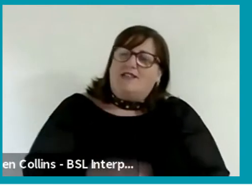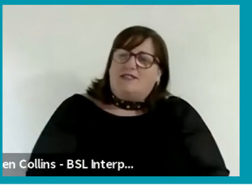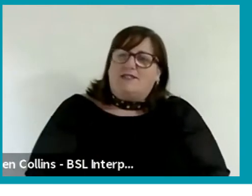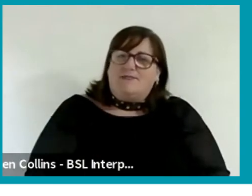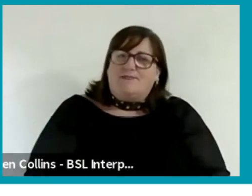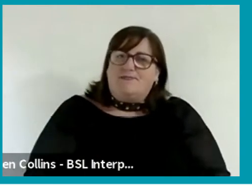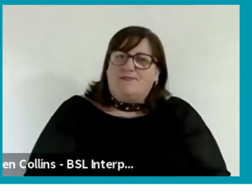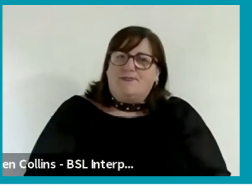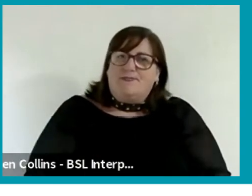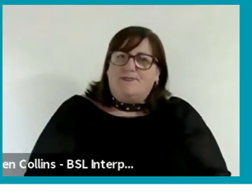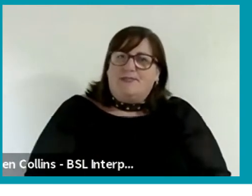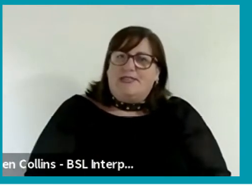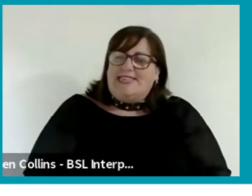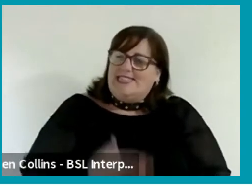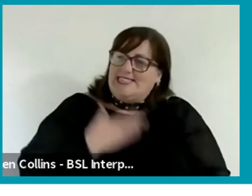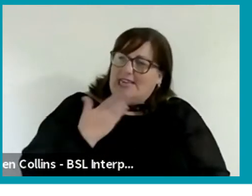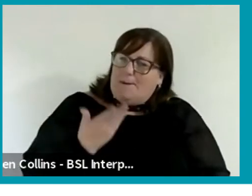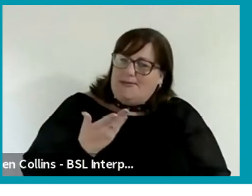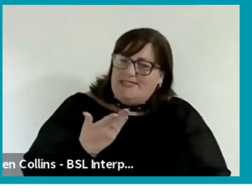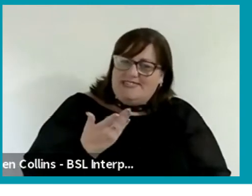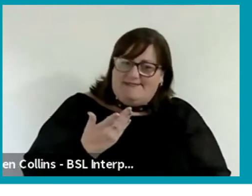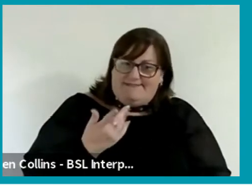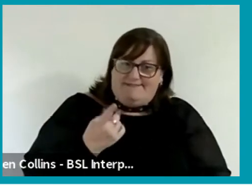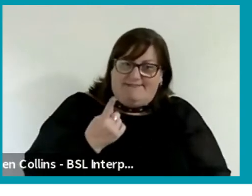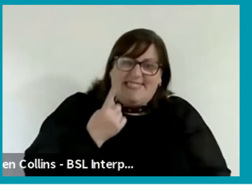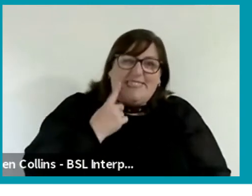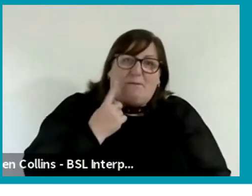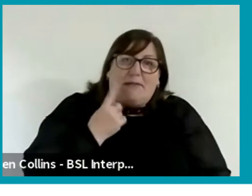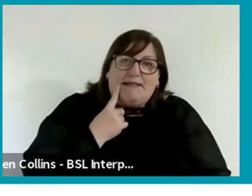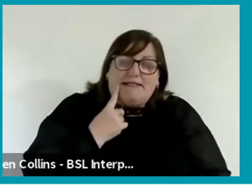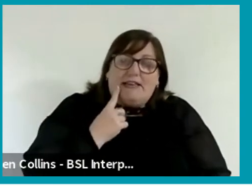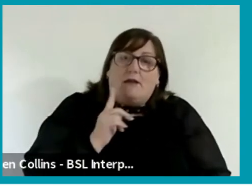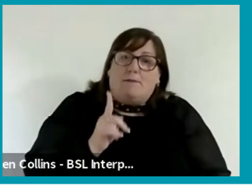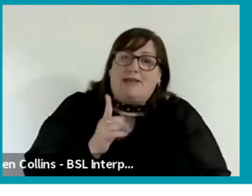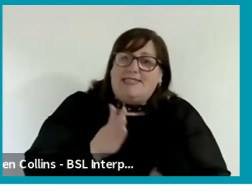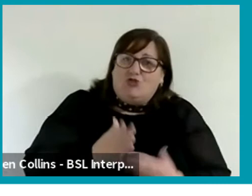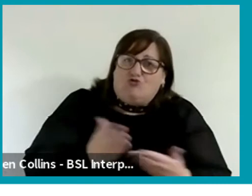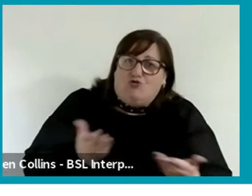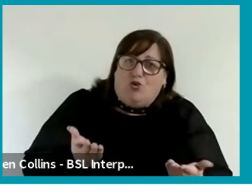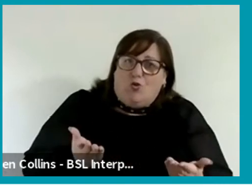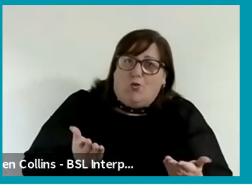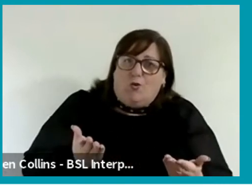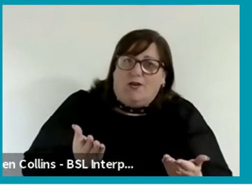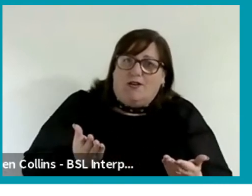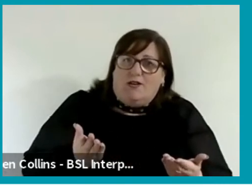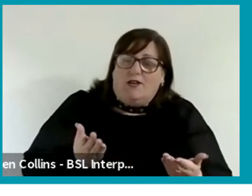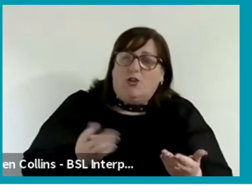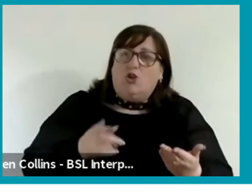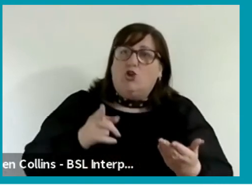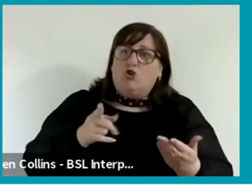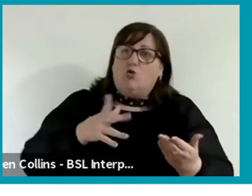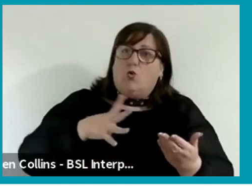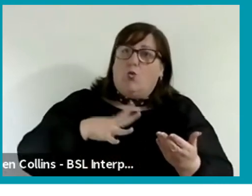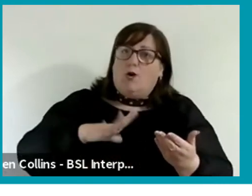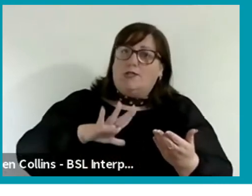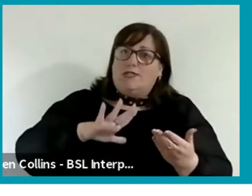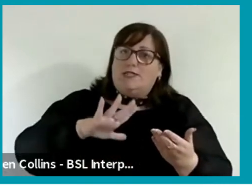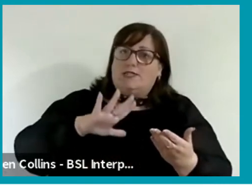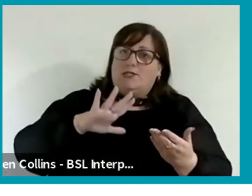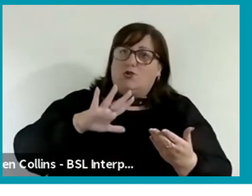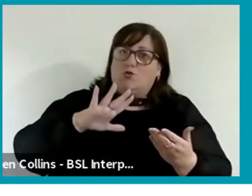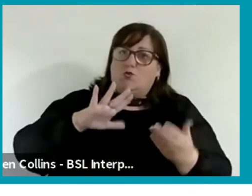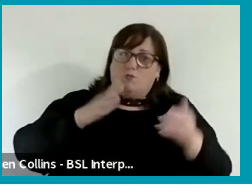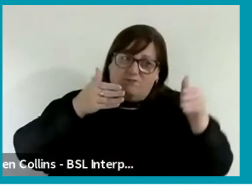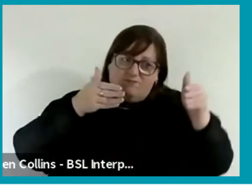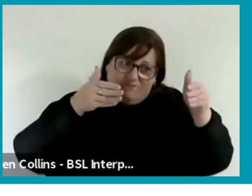It seems quite simplistic, but you know, it's true, really, isn't it? You just want it to be based on that person's ability to